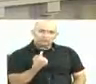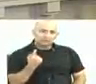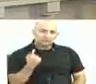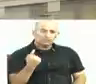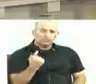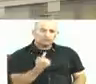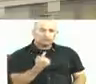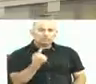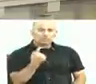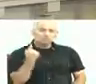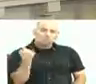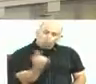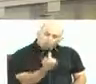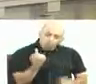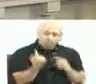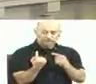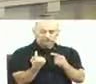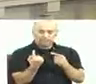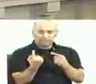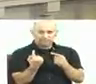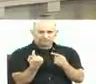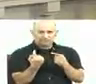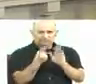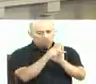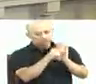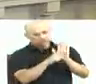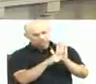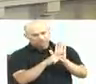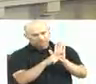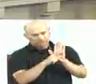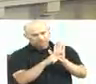the only policy.